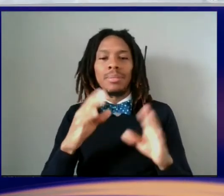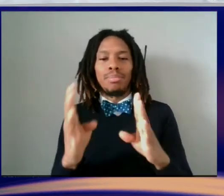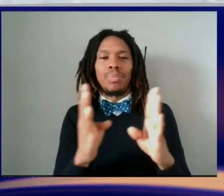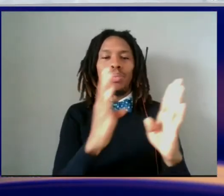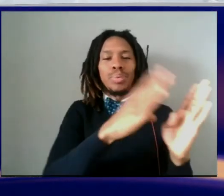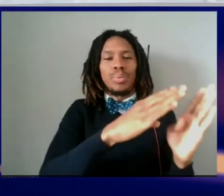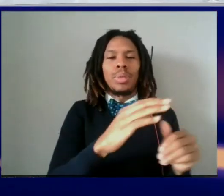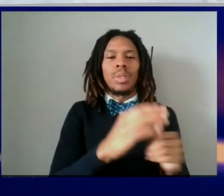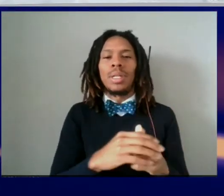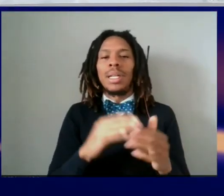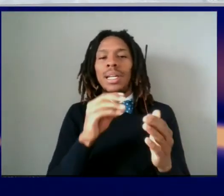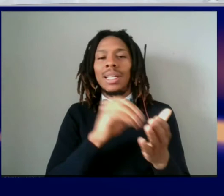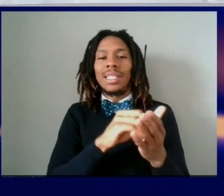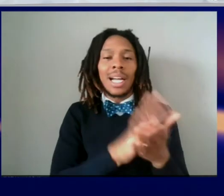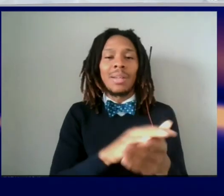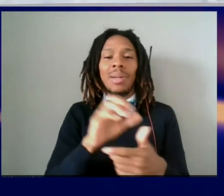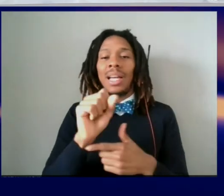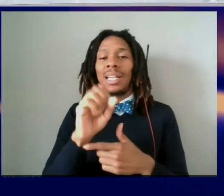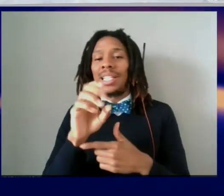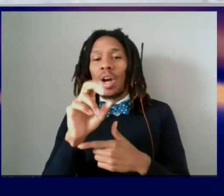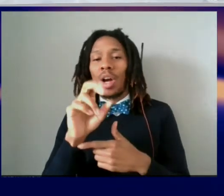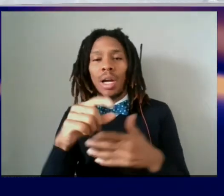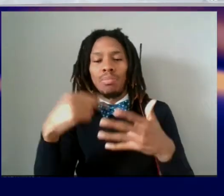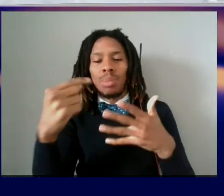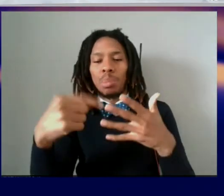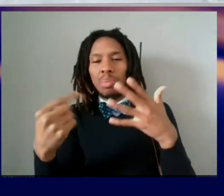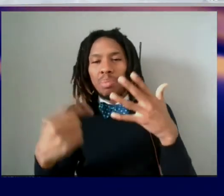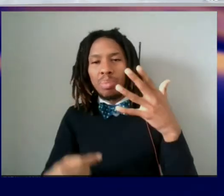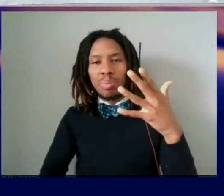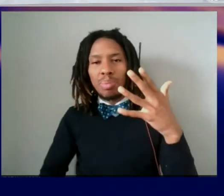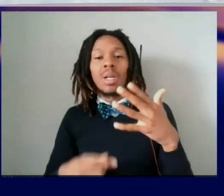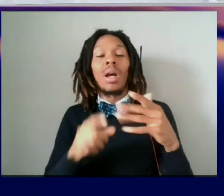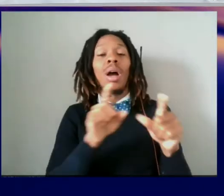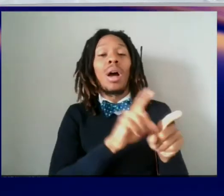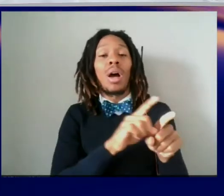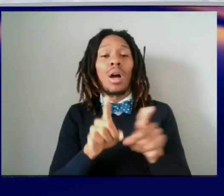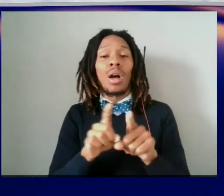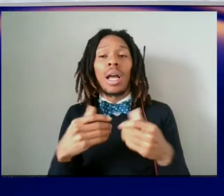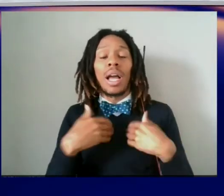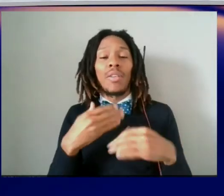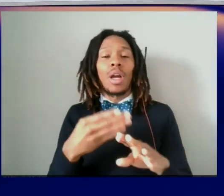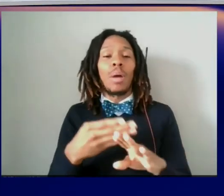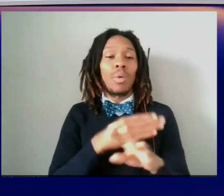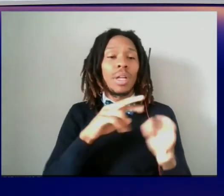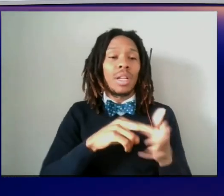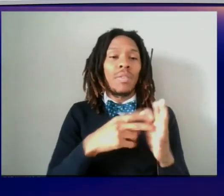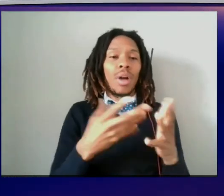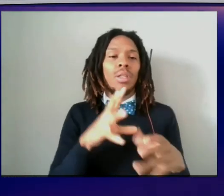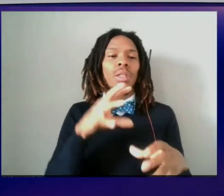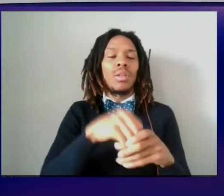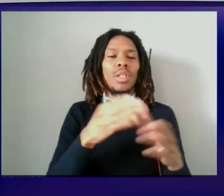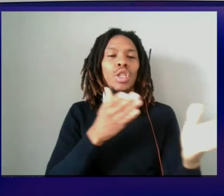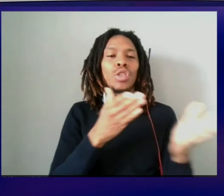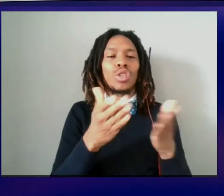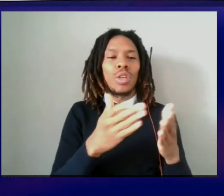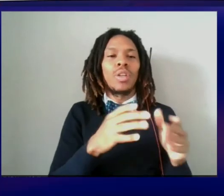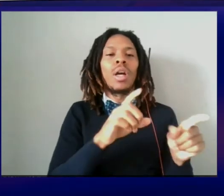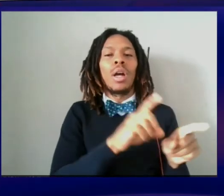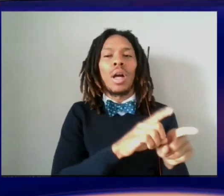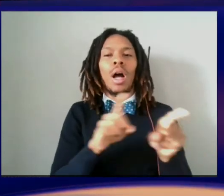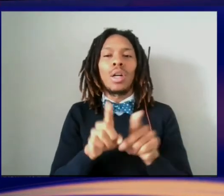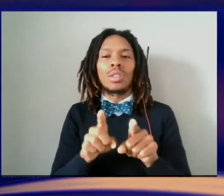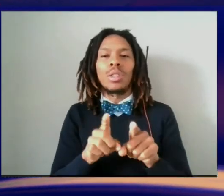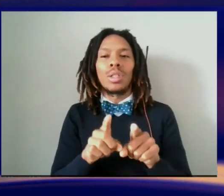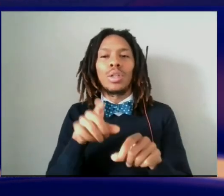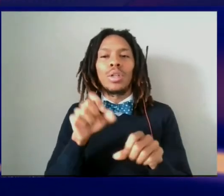S3 URLs, so on and so forth. And as I mentioned, there are some that are predefined, comes with the service, but you can also